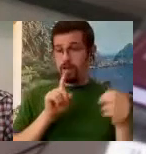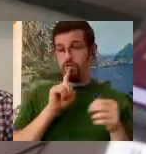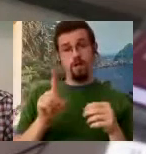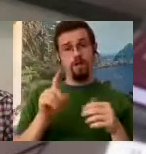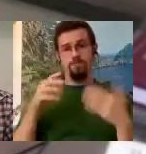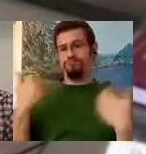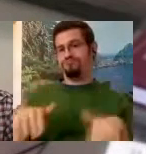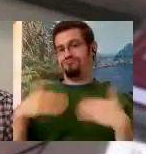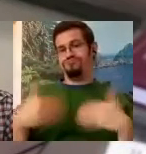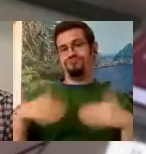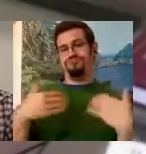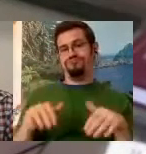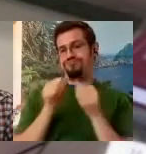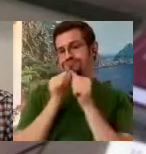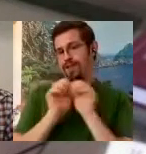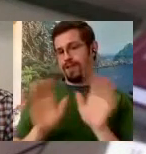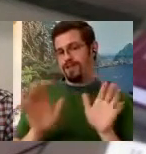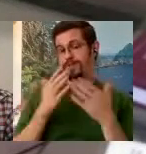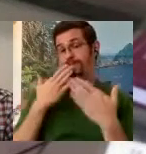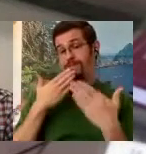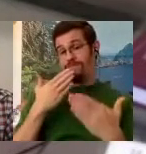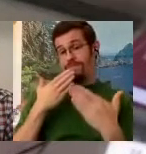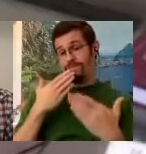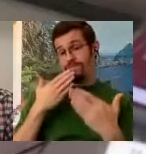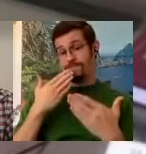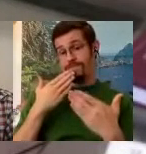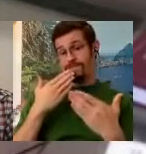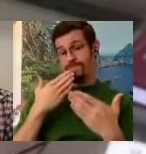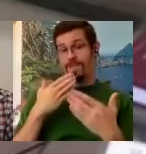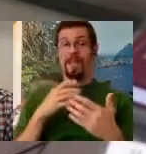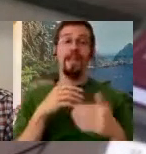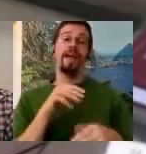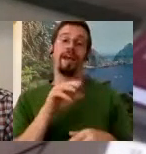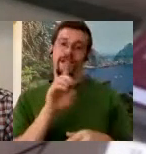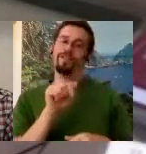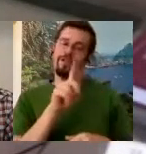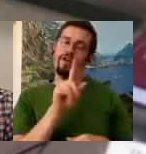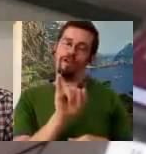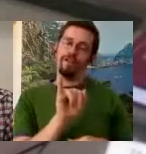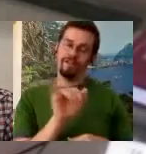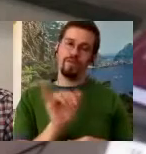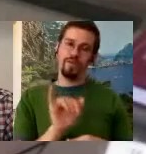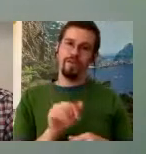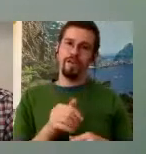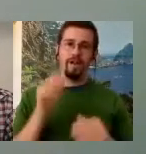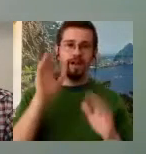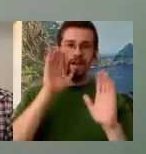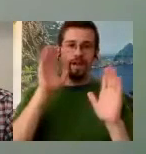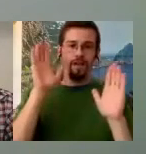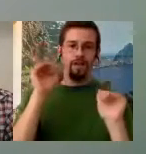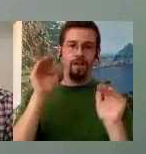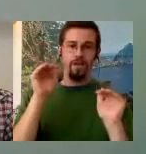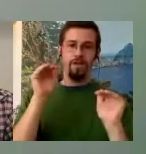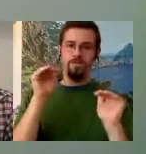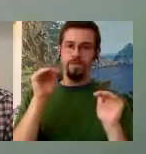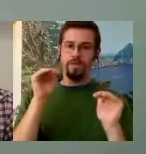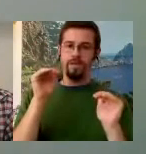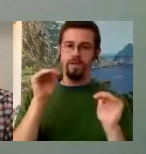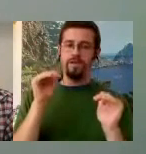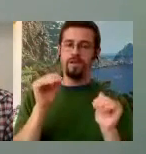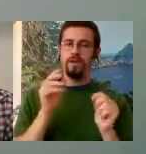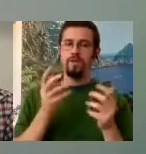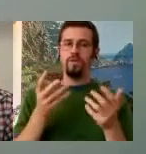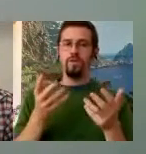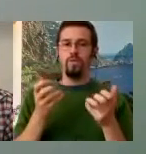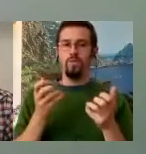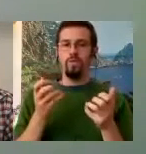each other. Don't you agree, Wafa? And also, of course, Dolly. And I just hope you know that we want to see you